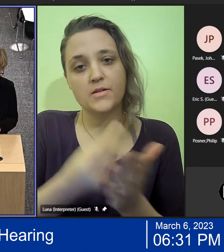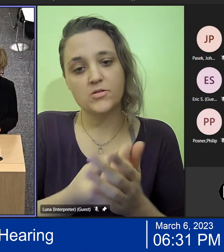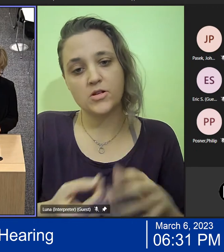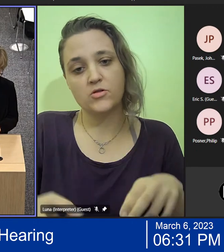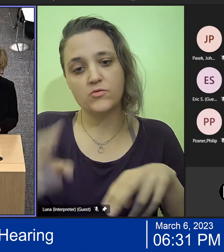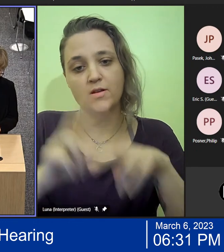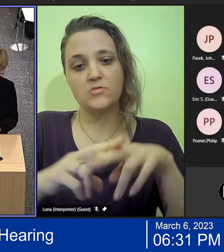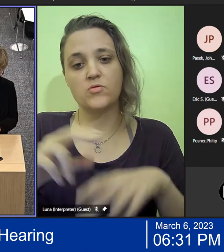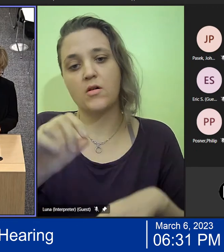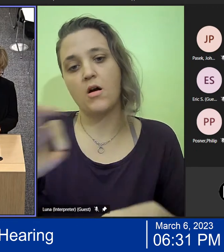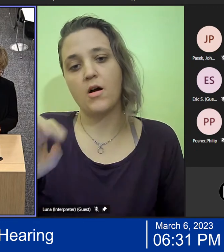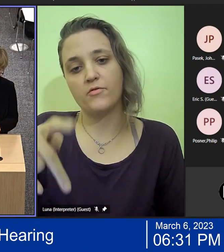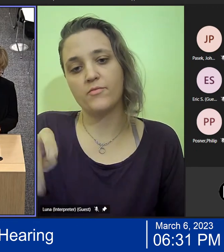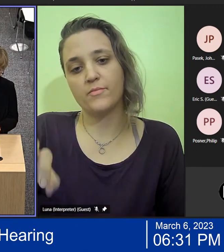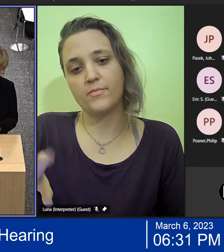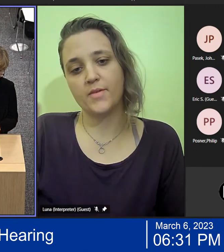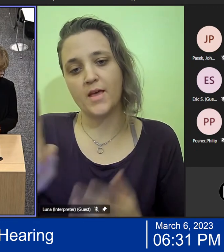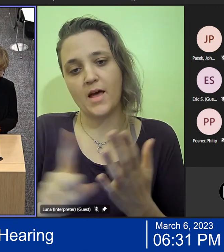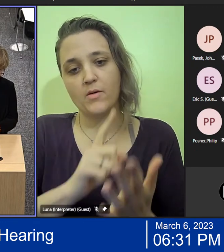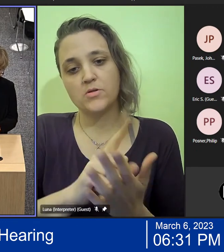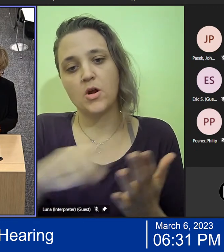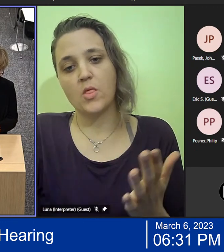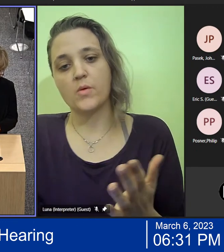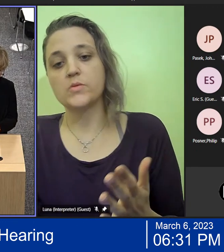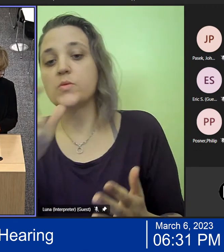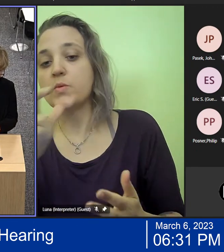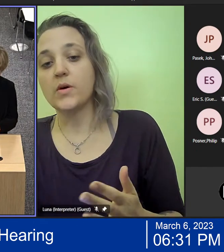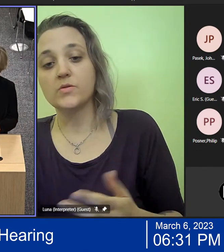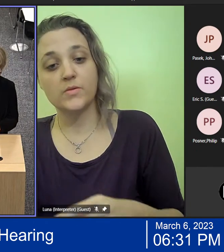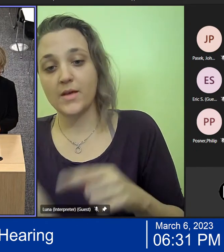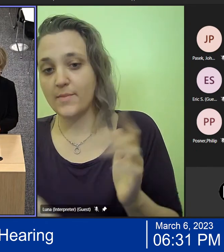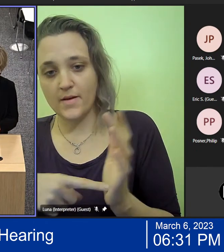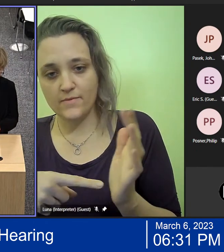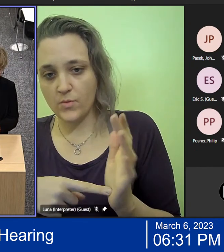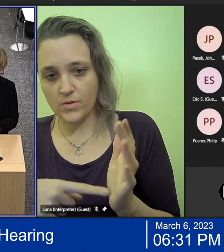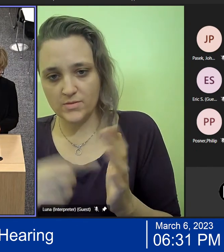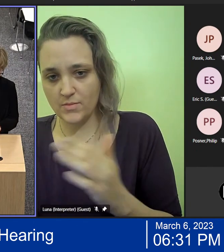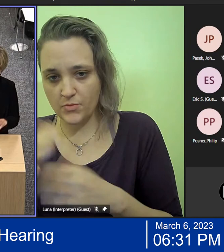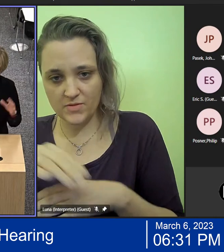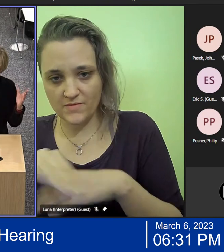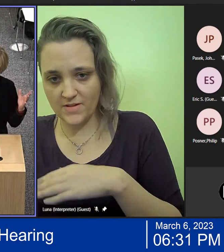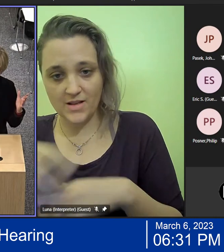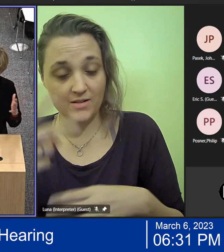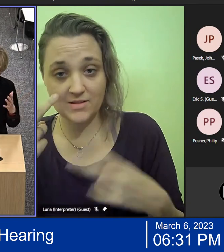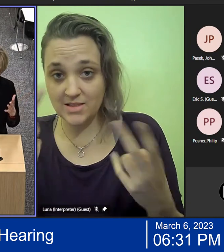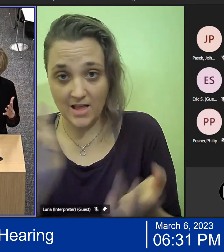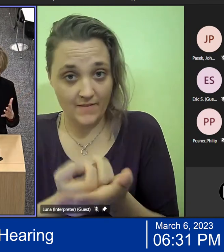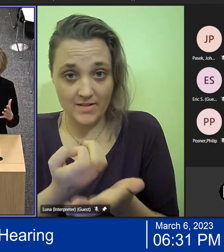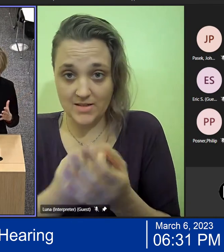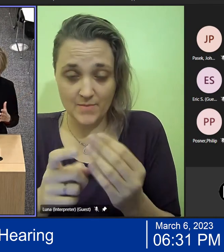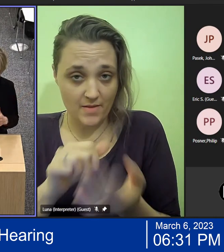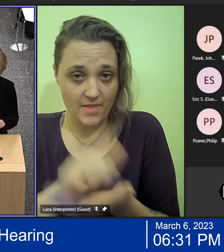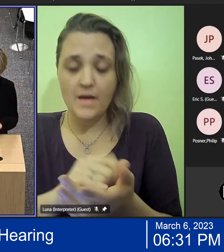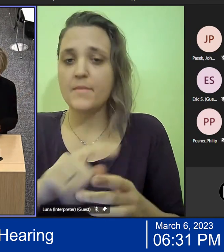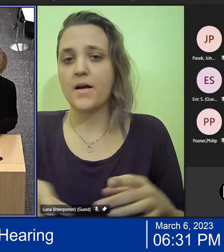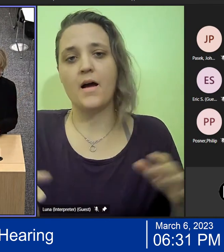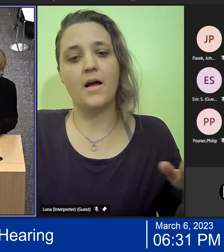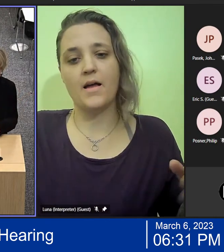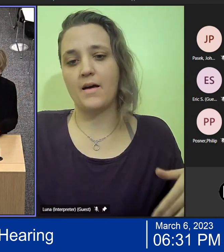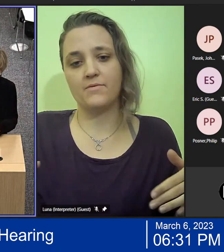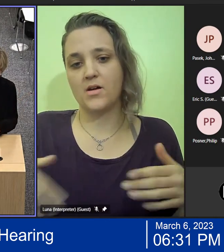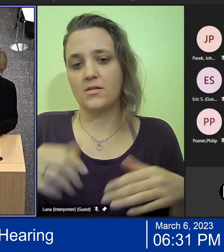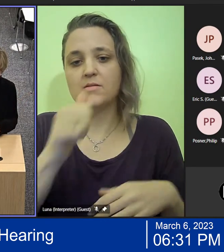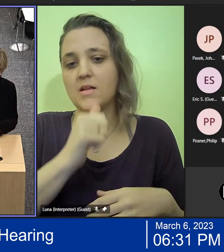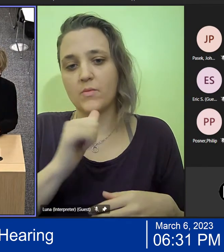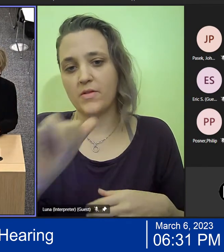impacted by the monetary increase during off-peak hours or also those who can't afford to be most affected I don't see any evidence from